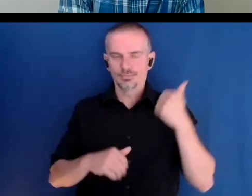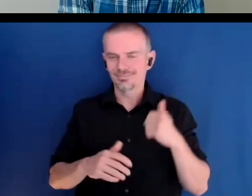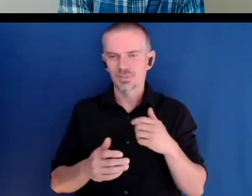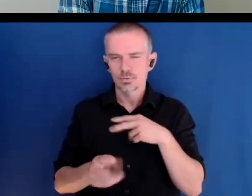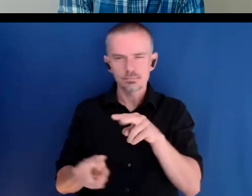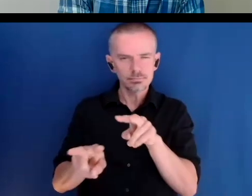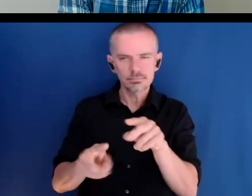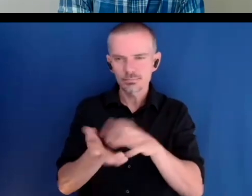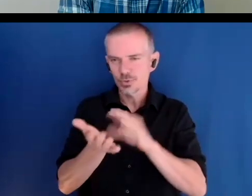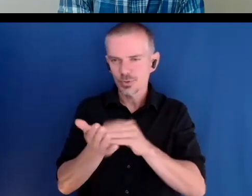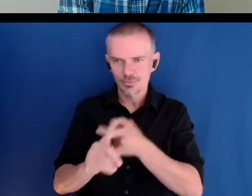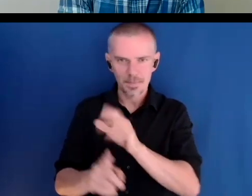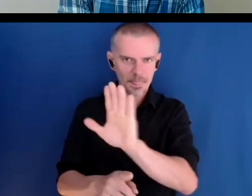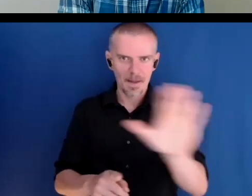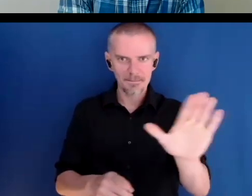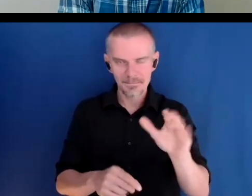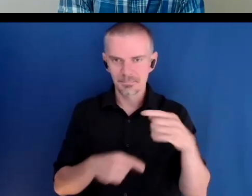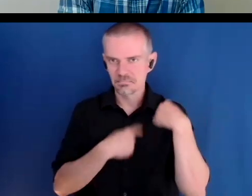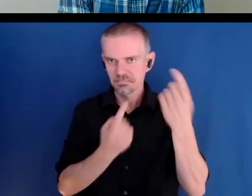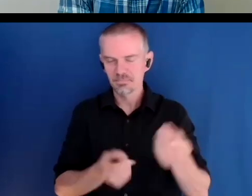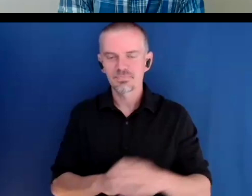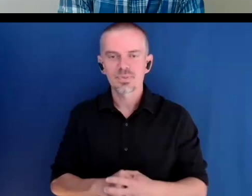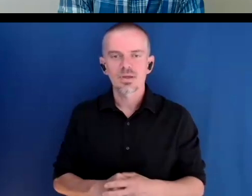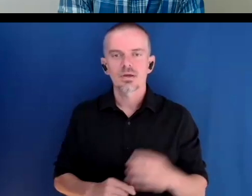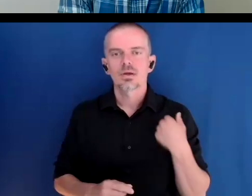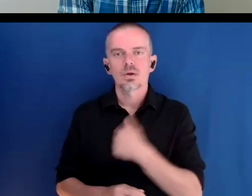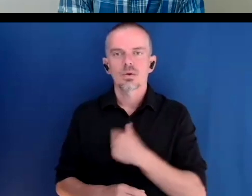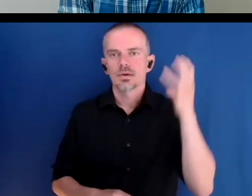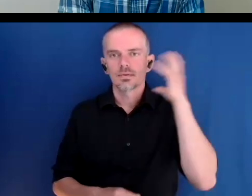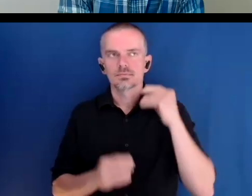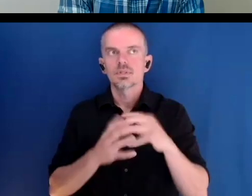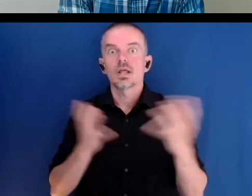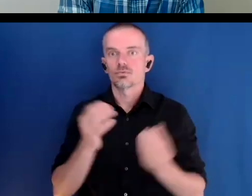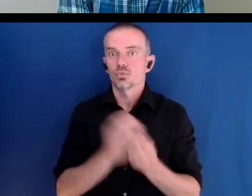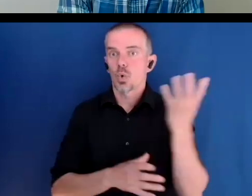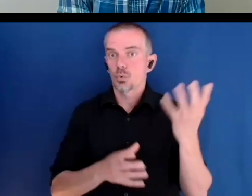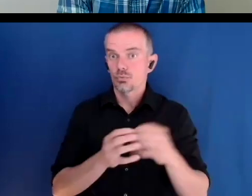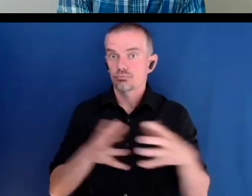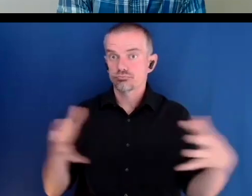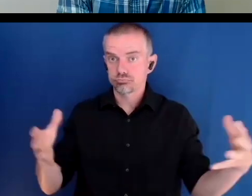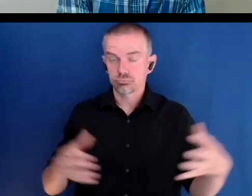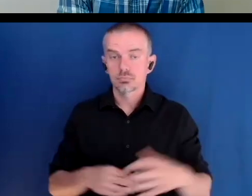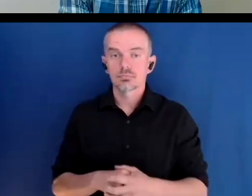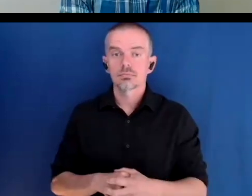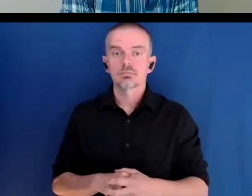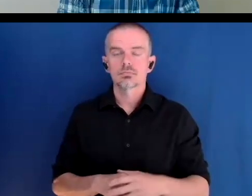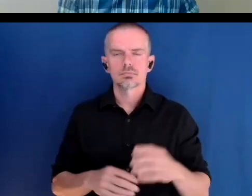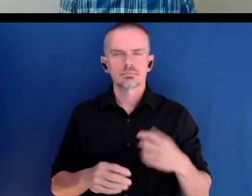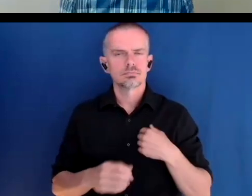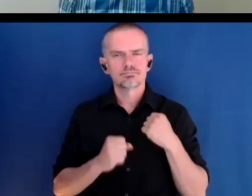years. And we have experienced a lot of growth. Being in a very